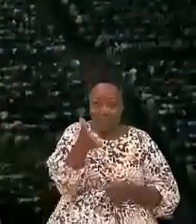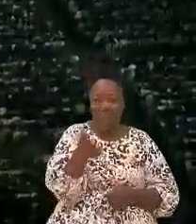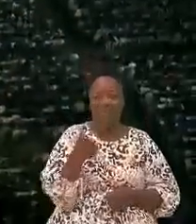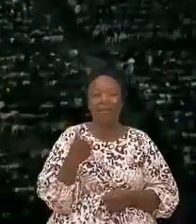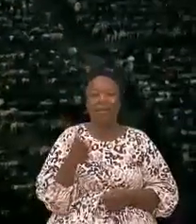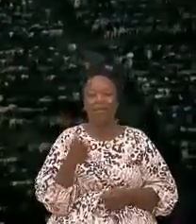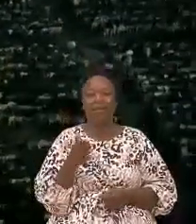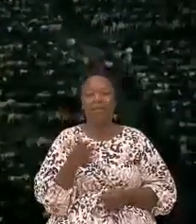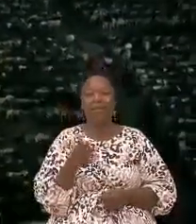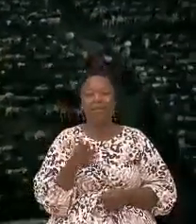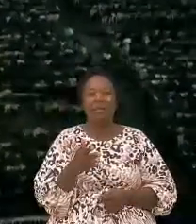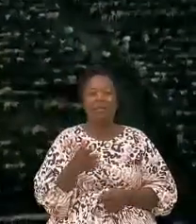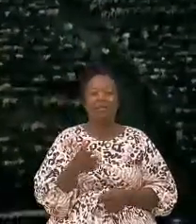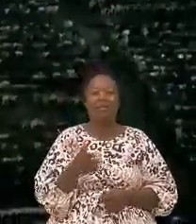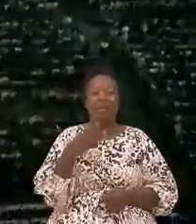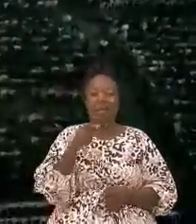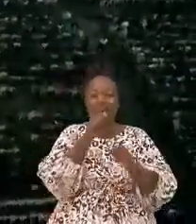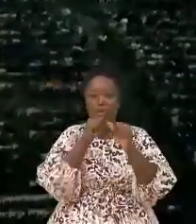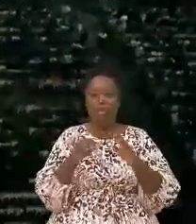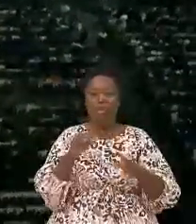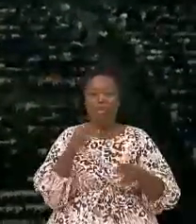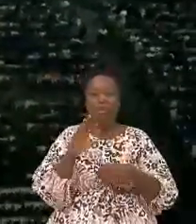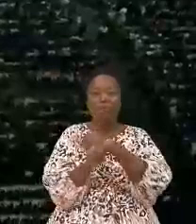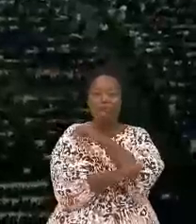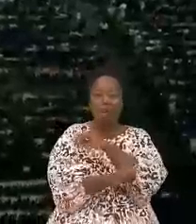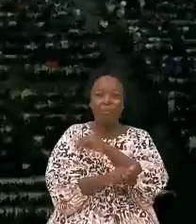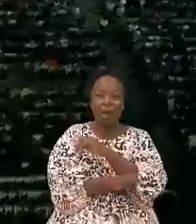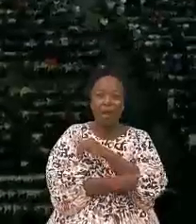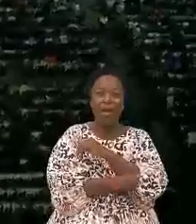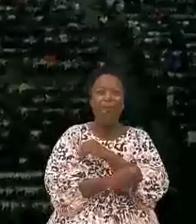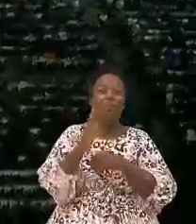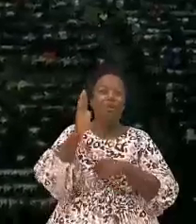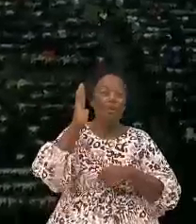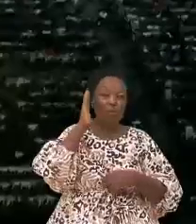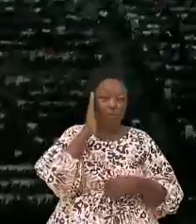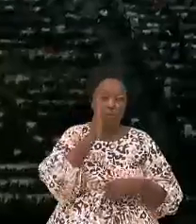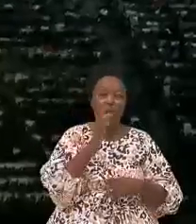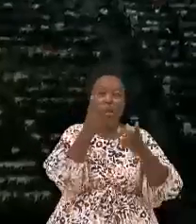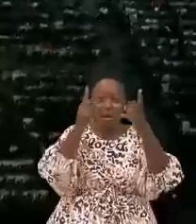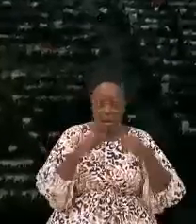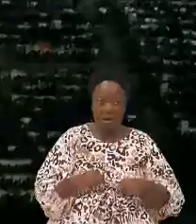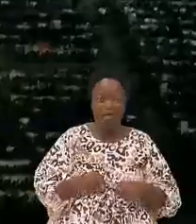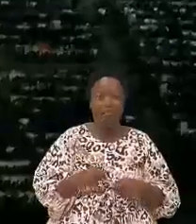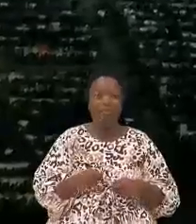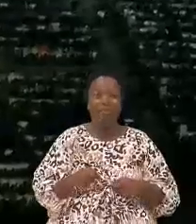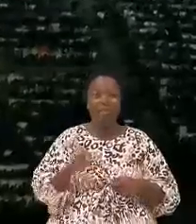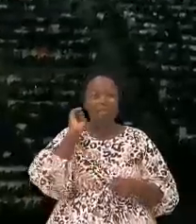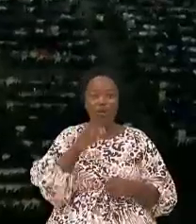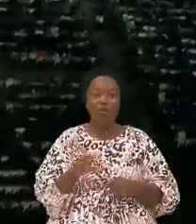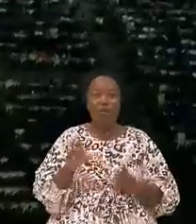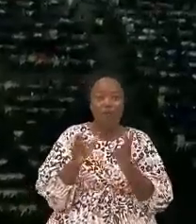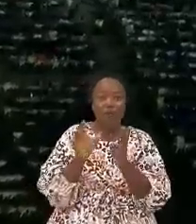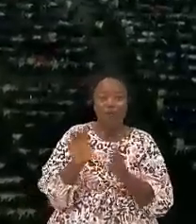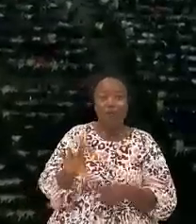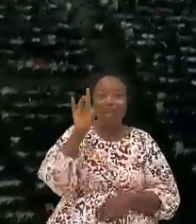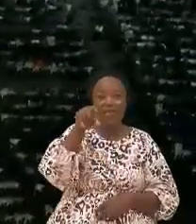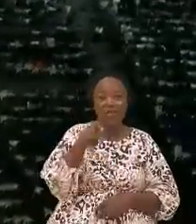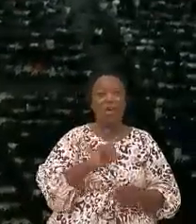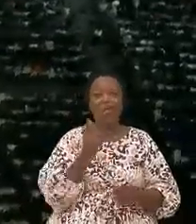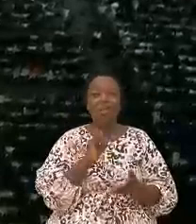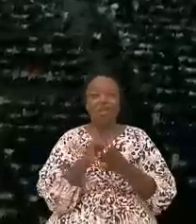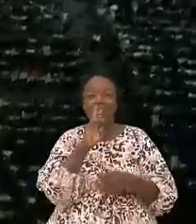right there. Salvation will come and reach you right there. The blessing of Abraham